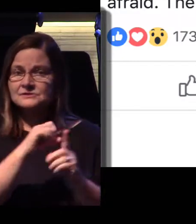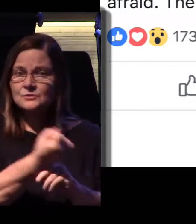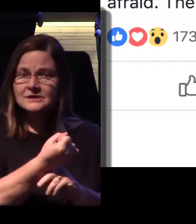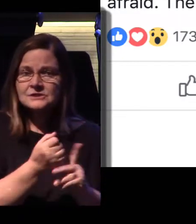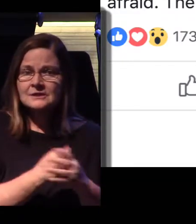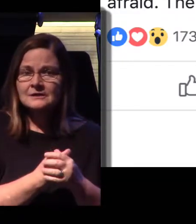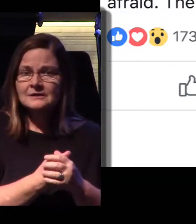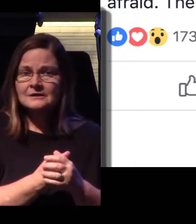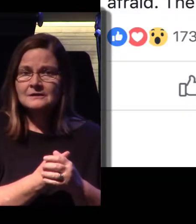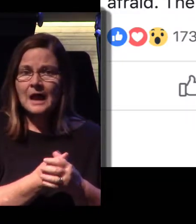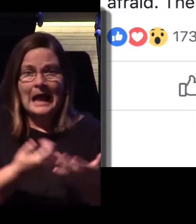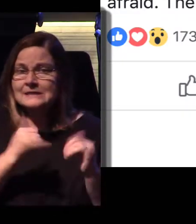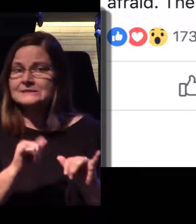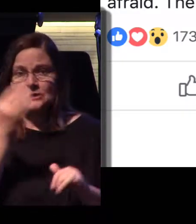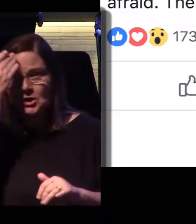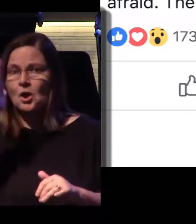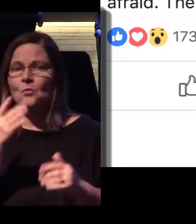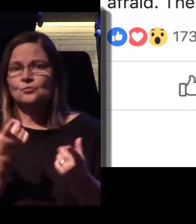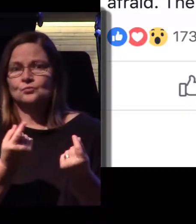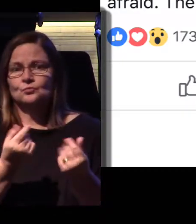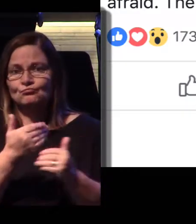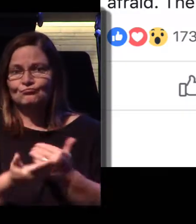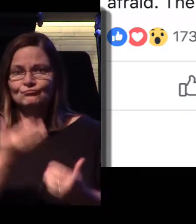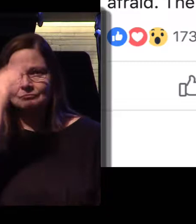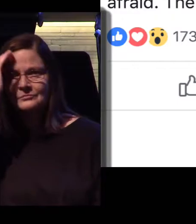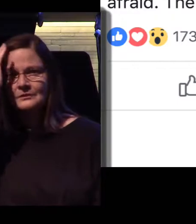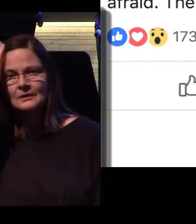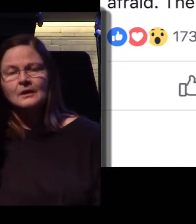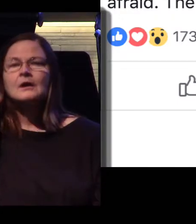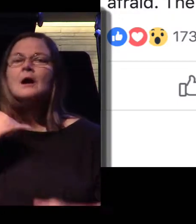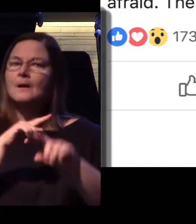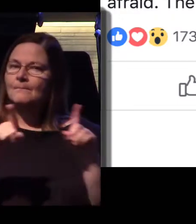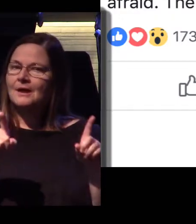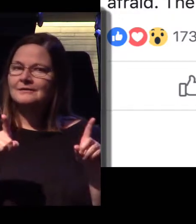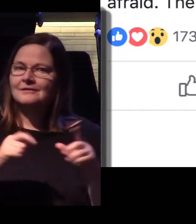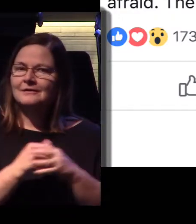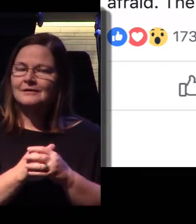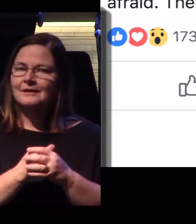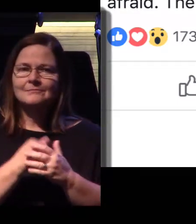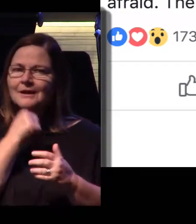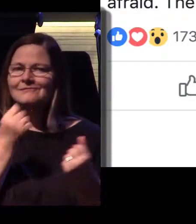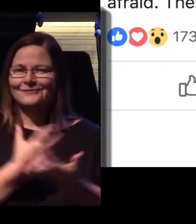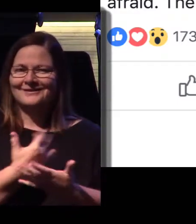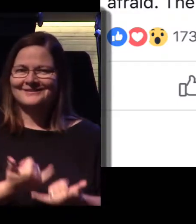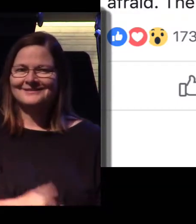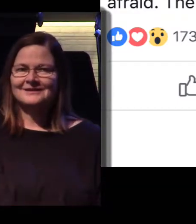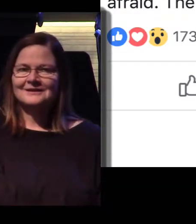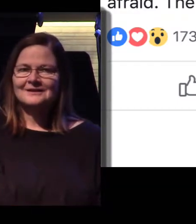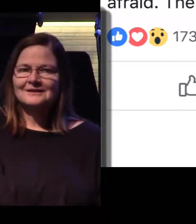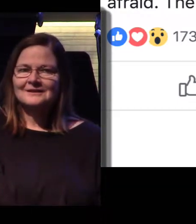over. No, he said, nothing has changed about his circumstance. I still don't know what I'm going to do